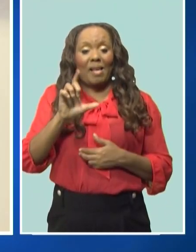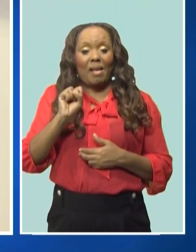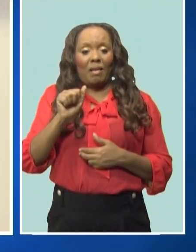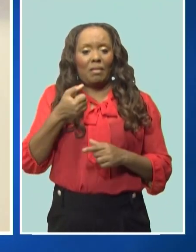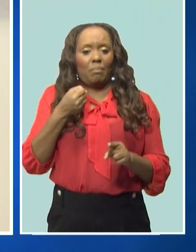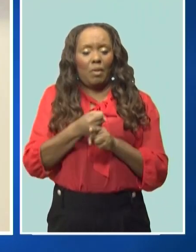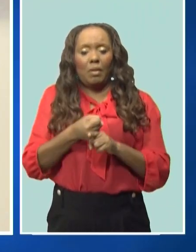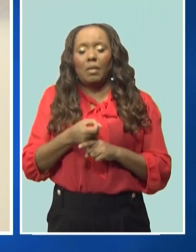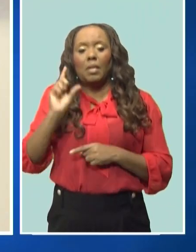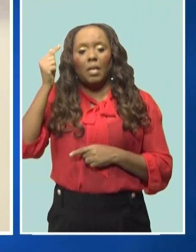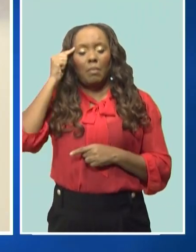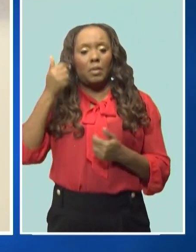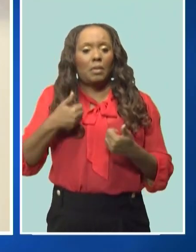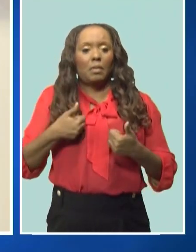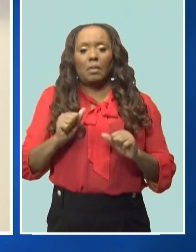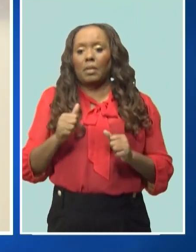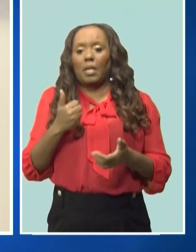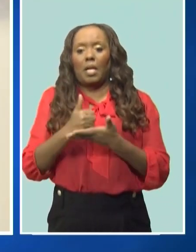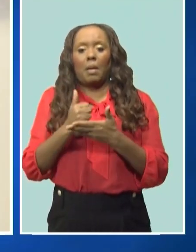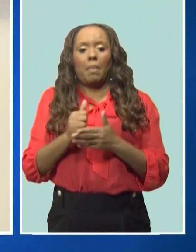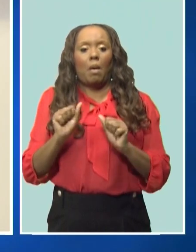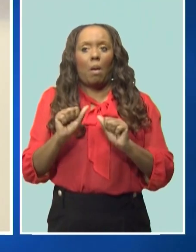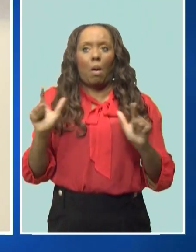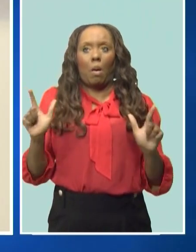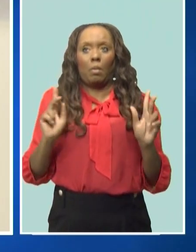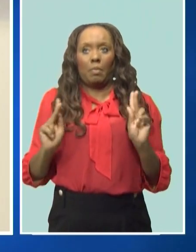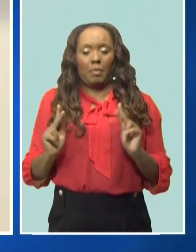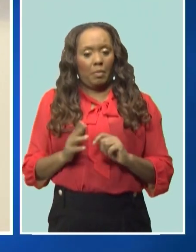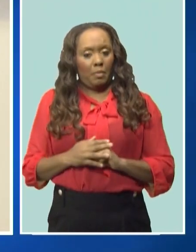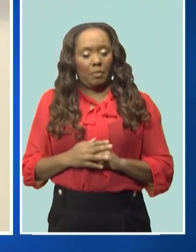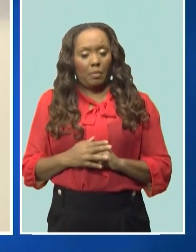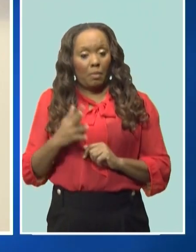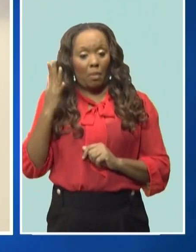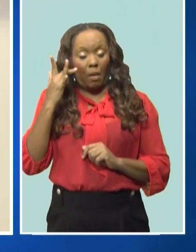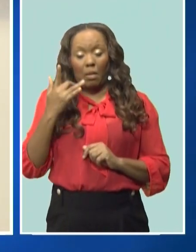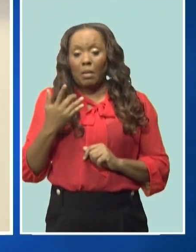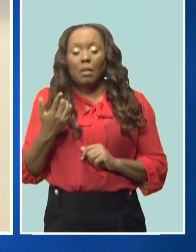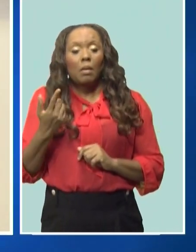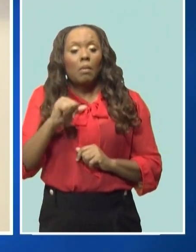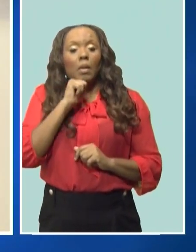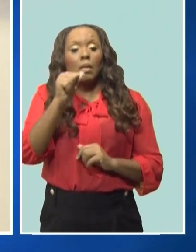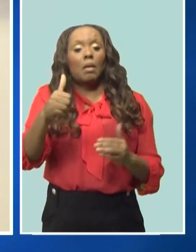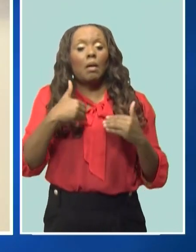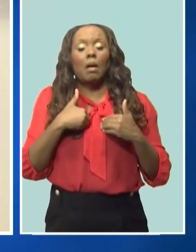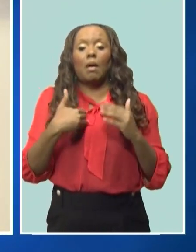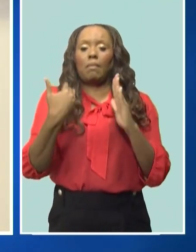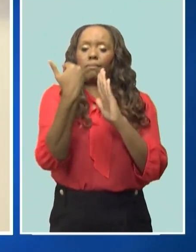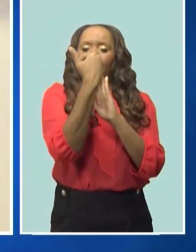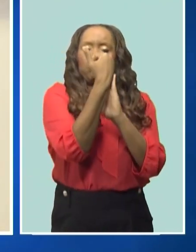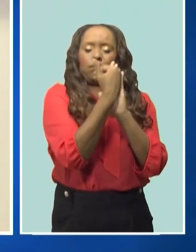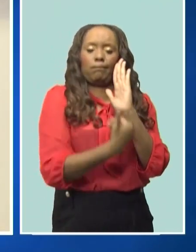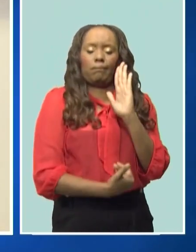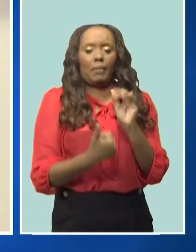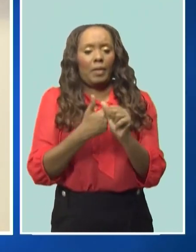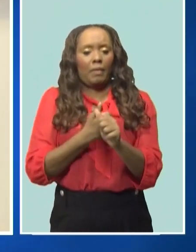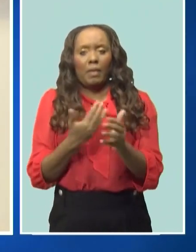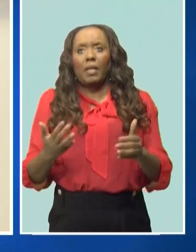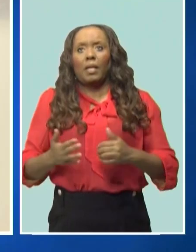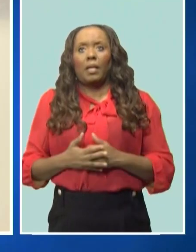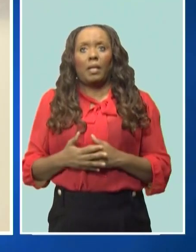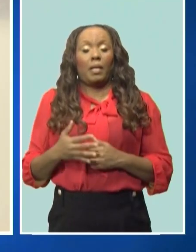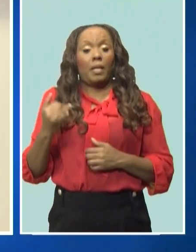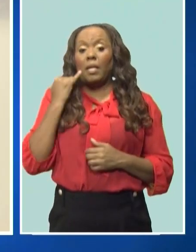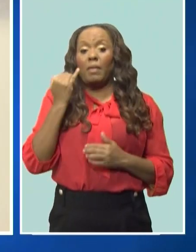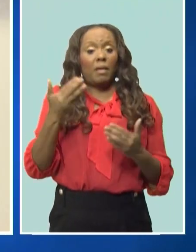themselves. Because we had no preset lists, and because we didn't have a stated criteria, effectively, anybody who